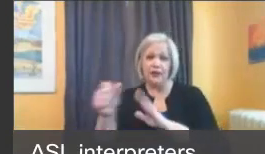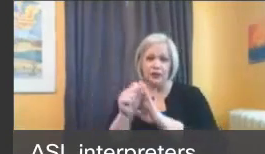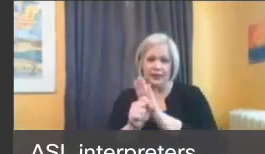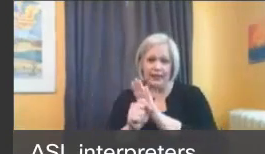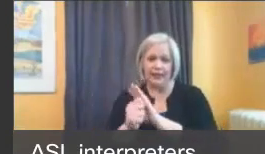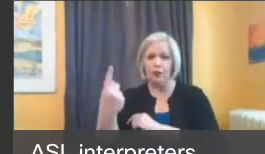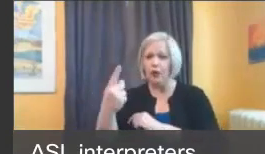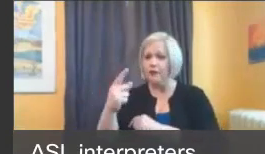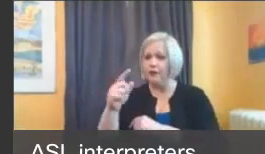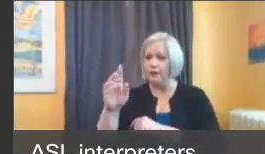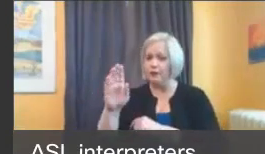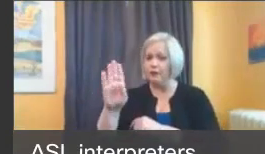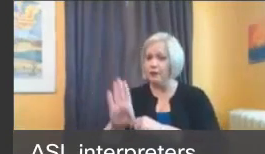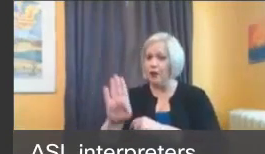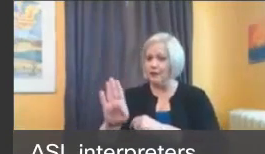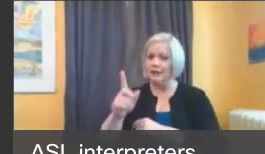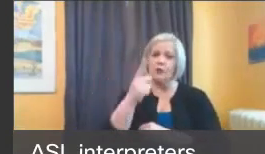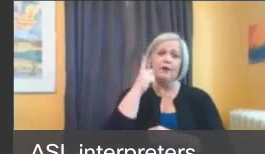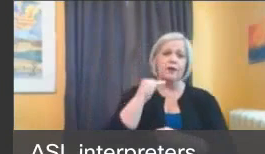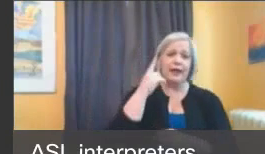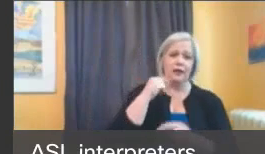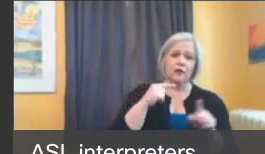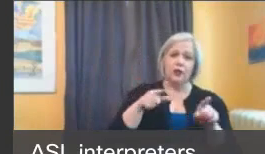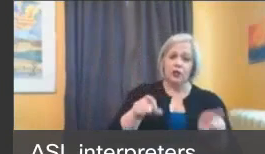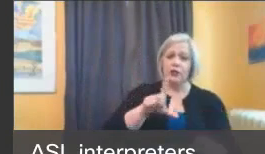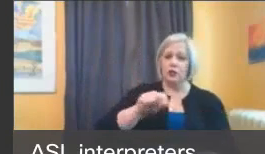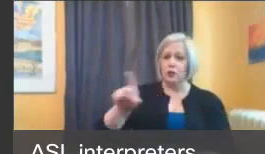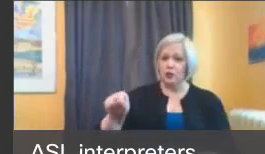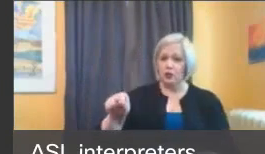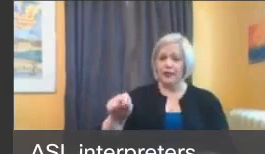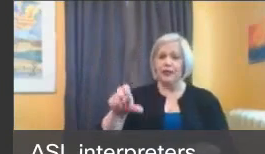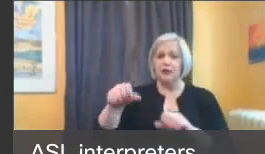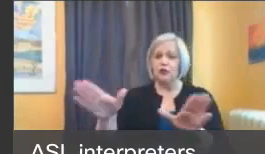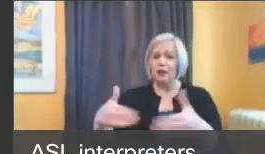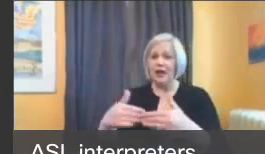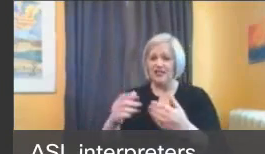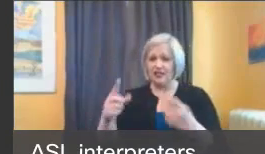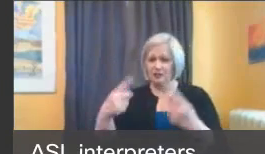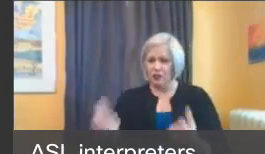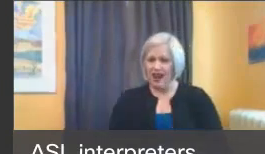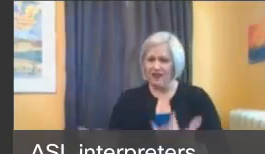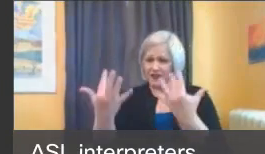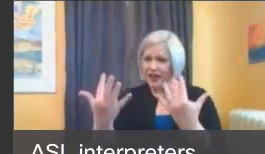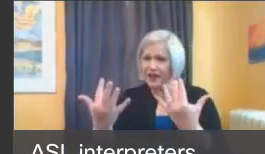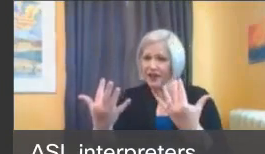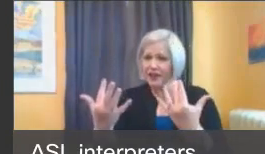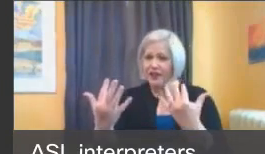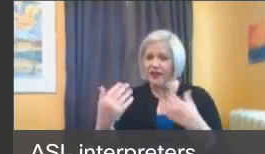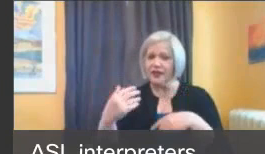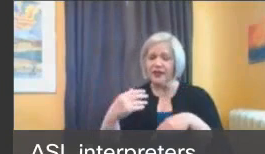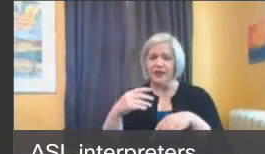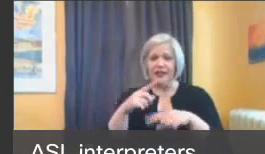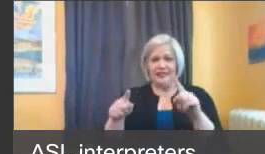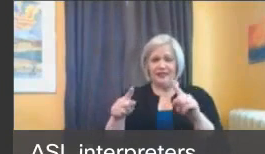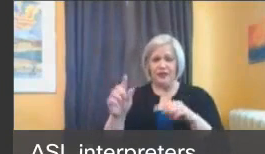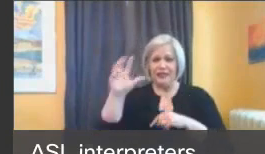one from Boston and one from California in the 2020 election, where the drop boxes were set on fire and the different estimates